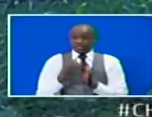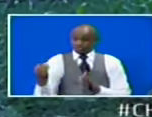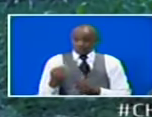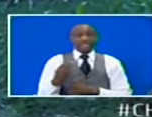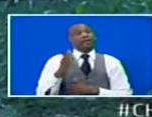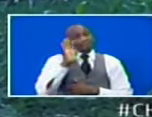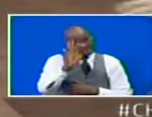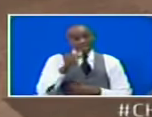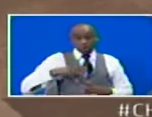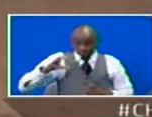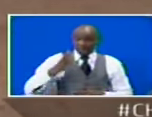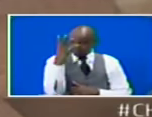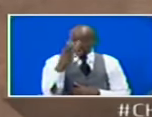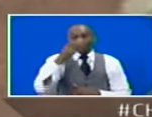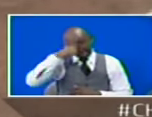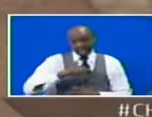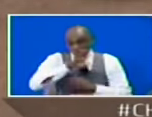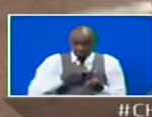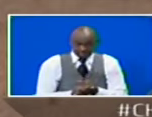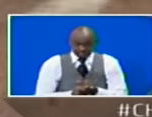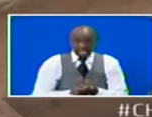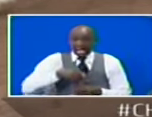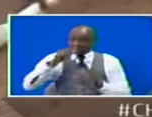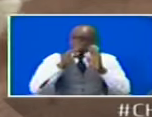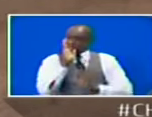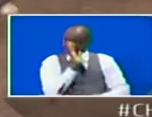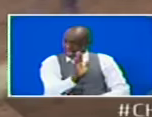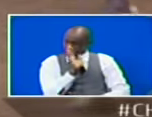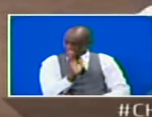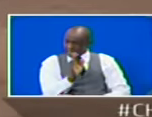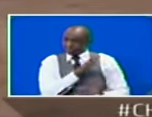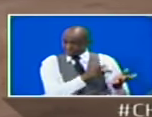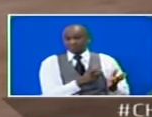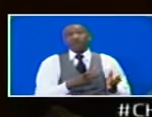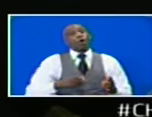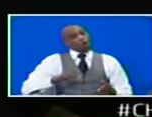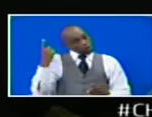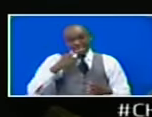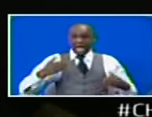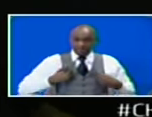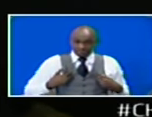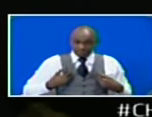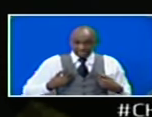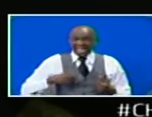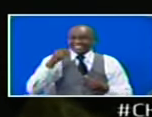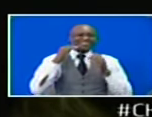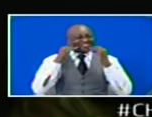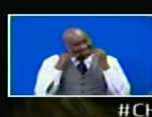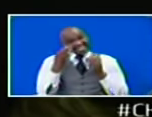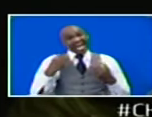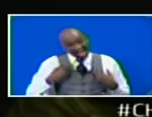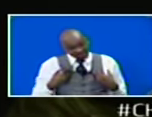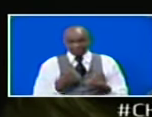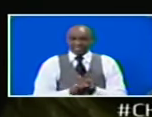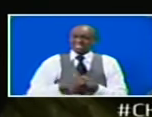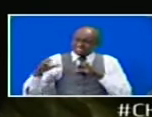visually impaired daughters. This bedsitter house being their only earthly possession. A radiant smile hides the